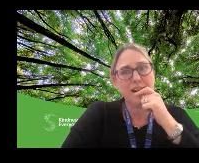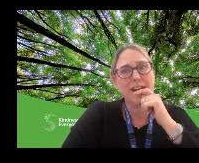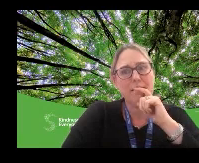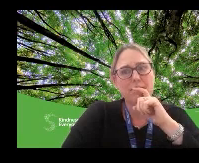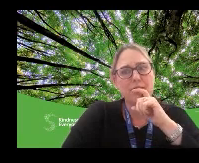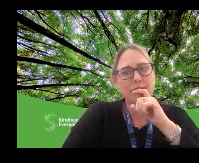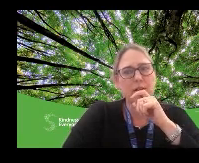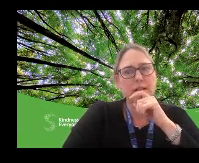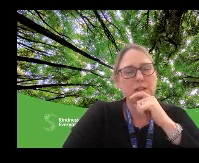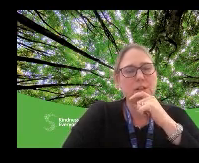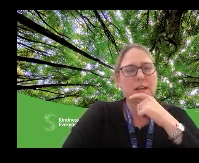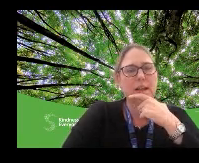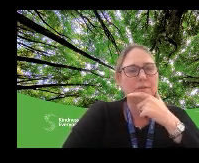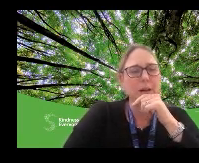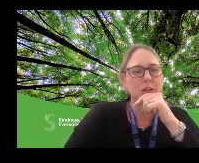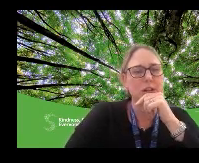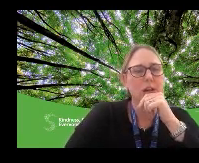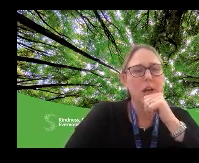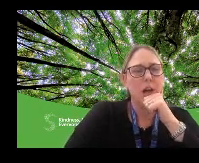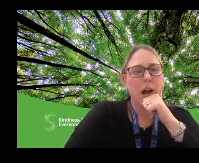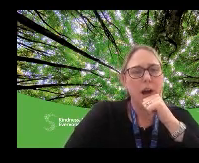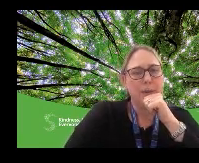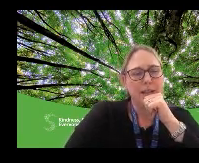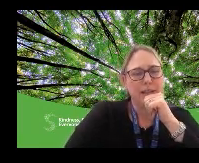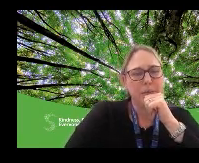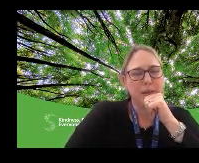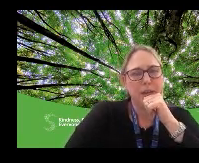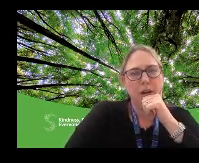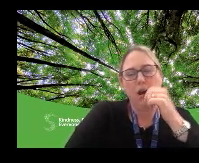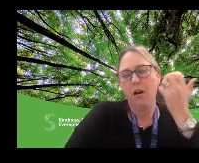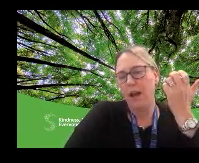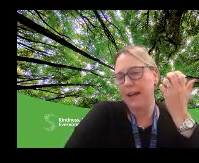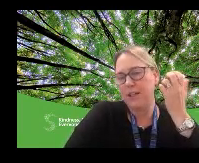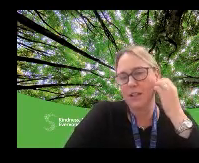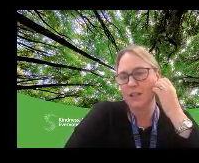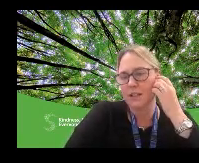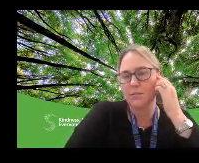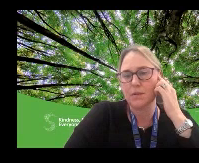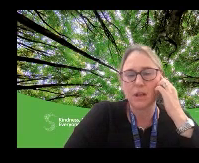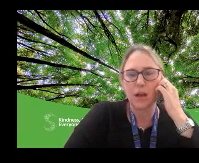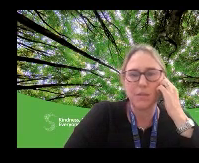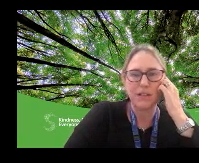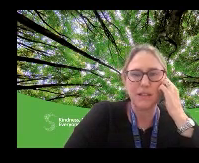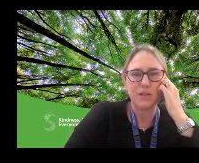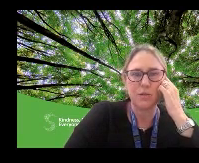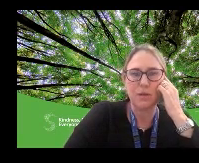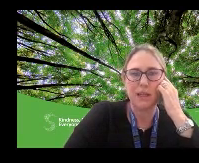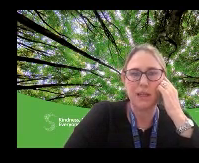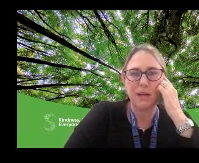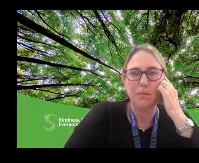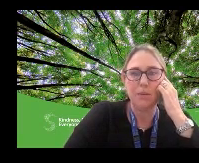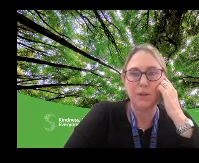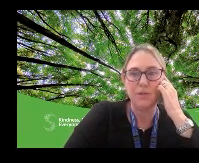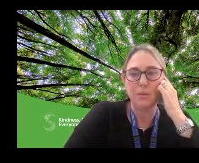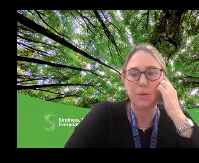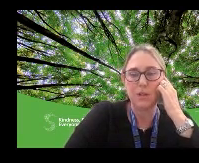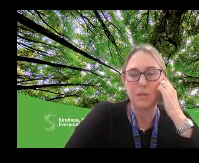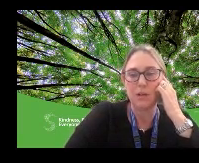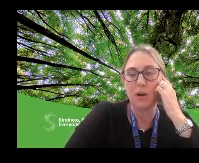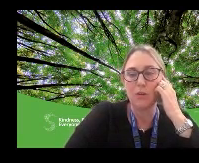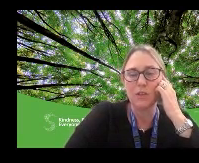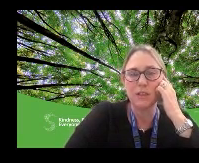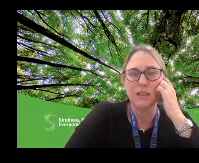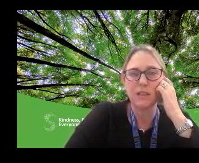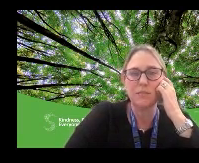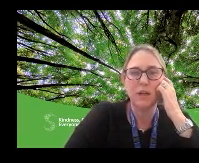down. So it's really helpful if you guys can share that information. It's something that our NHS systems insist on being inputted when we